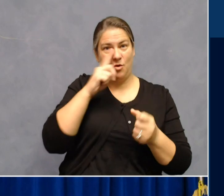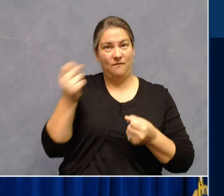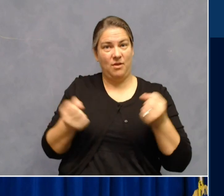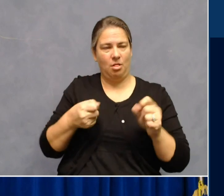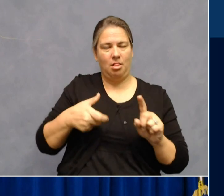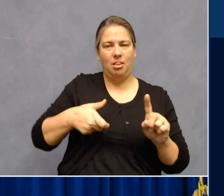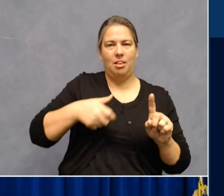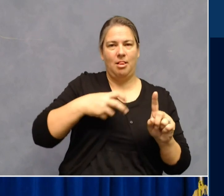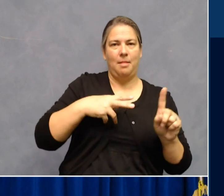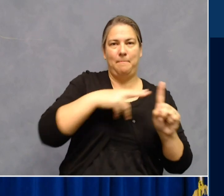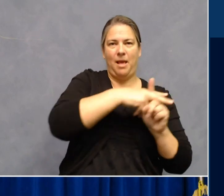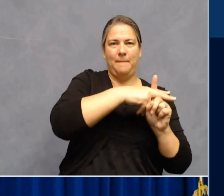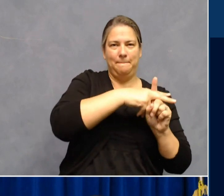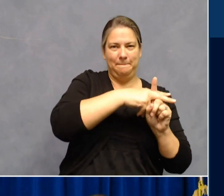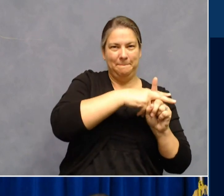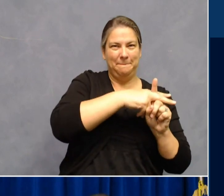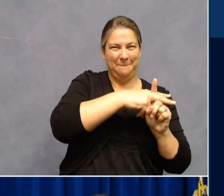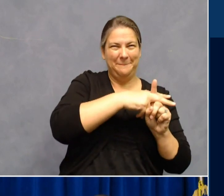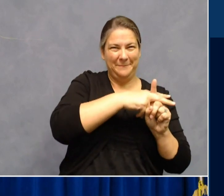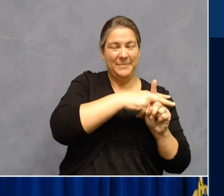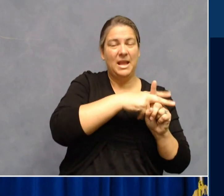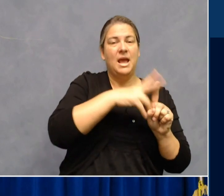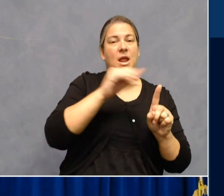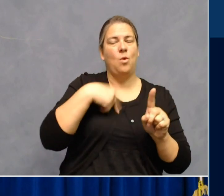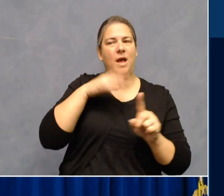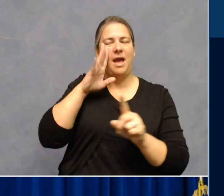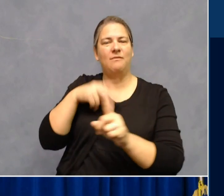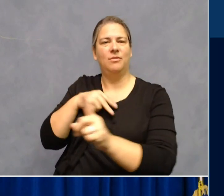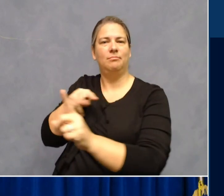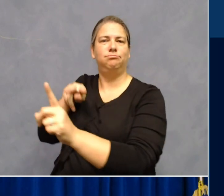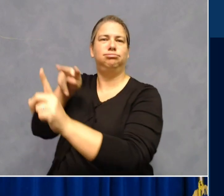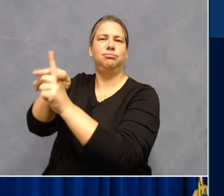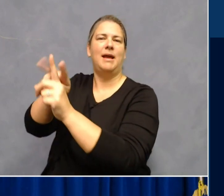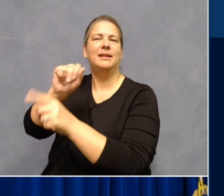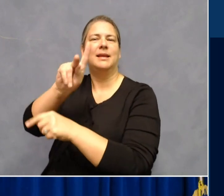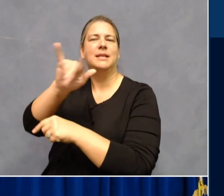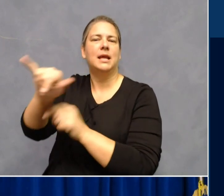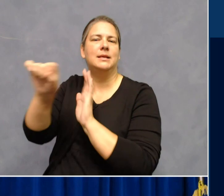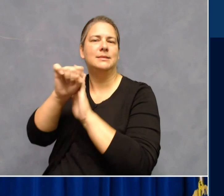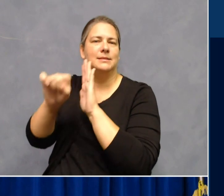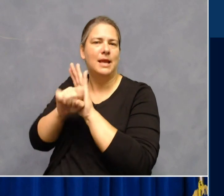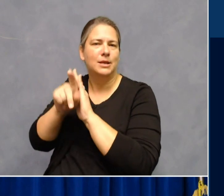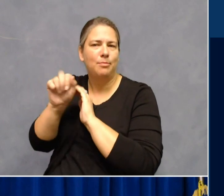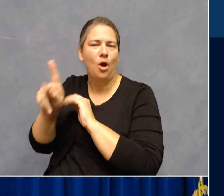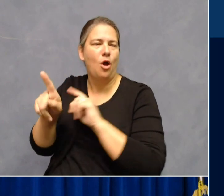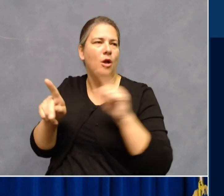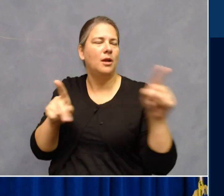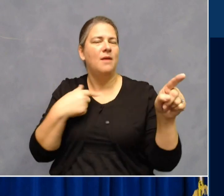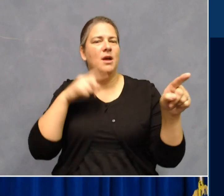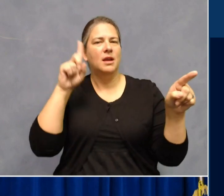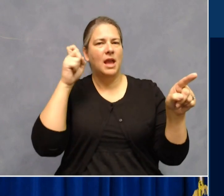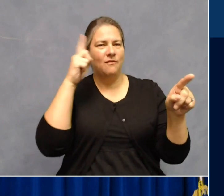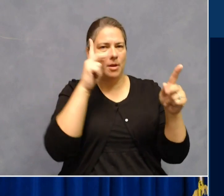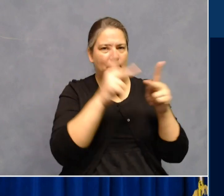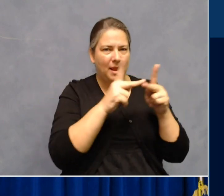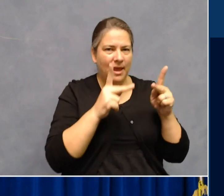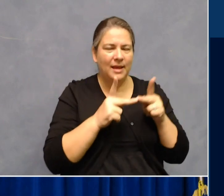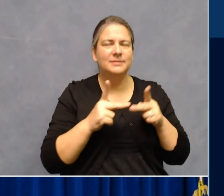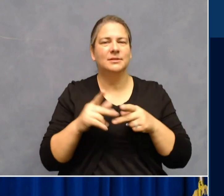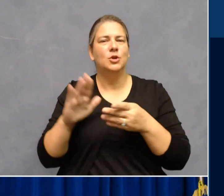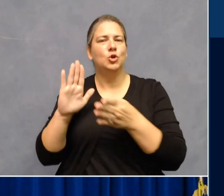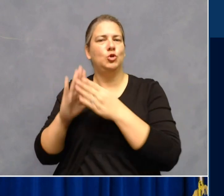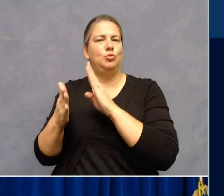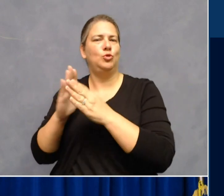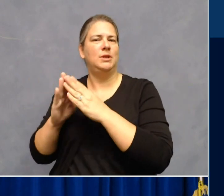the level 2 charging stations at Kentucky state parks, municipal government locations, and local community places of